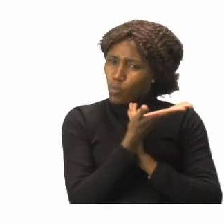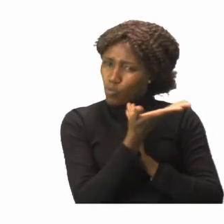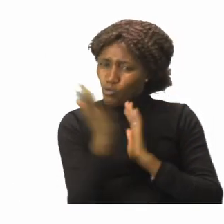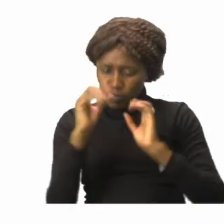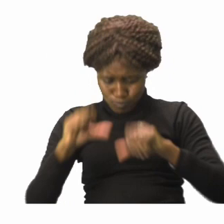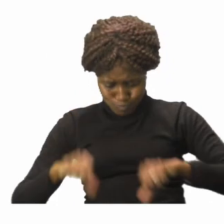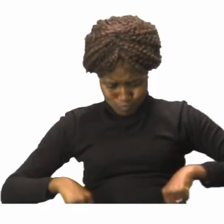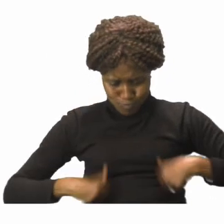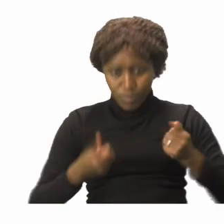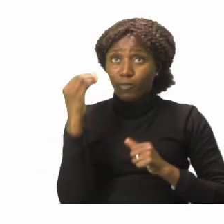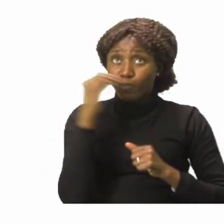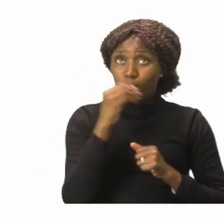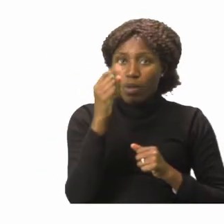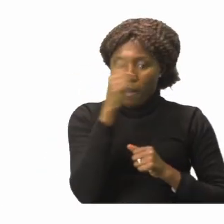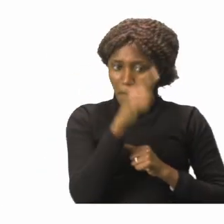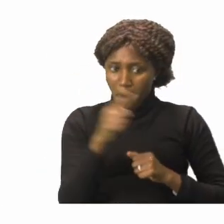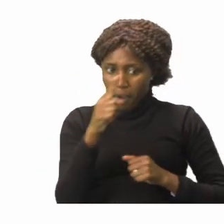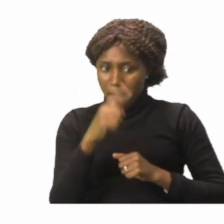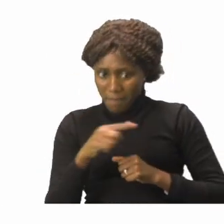the apple.